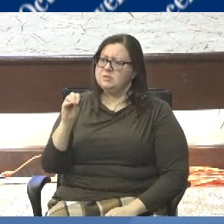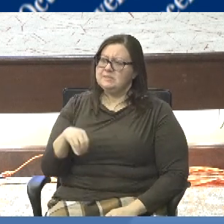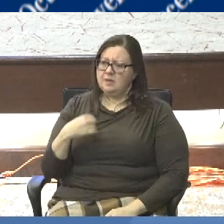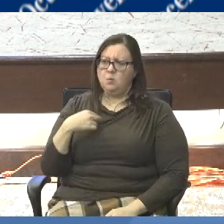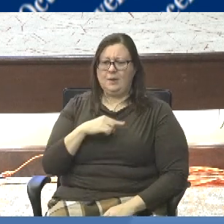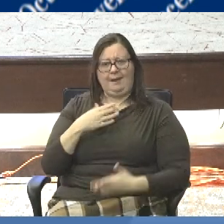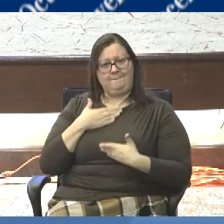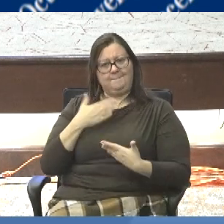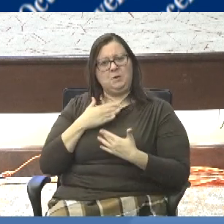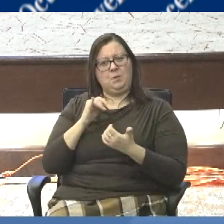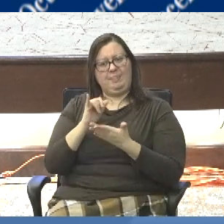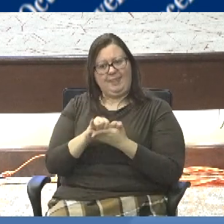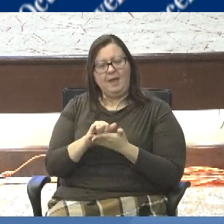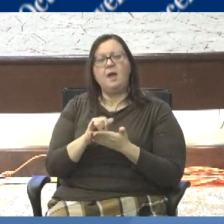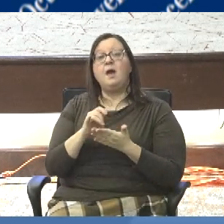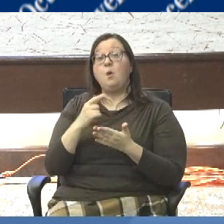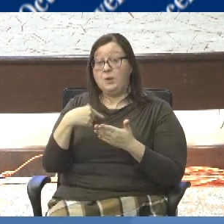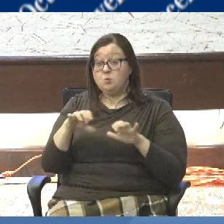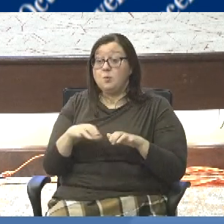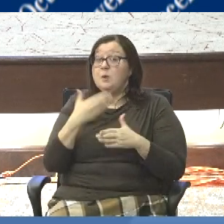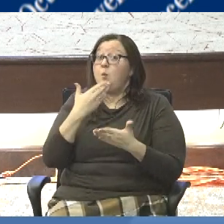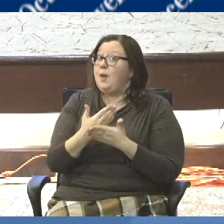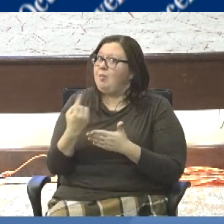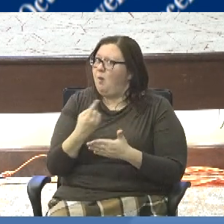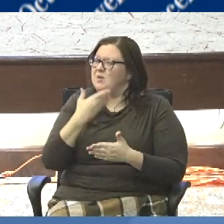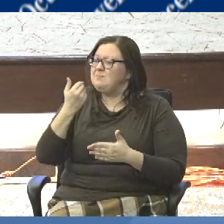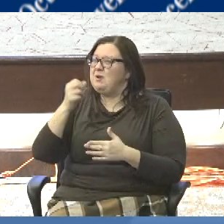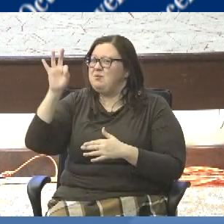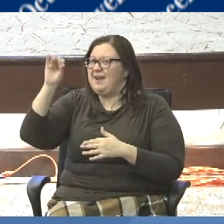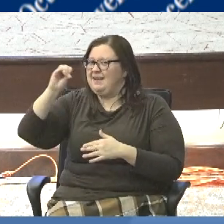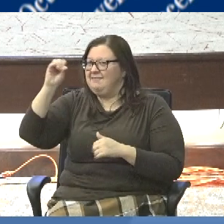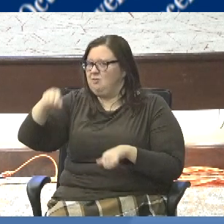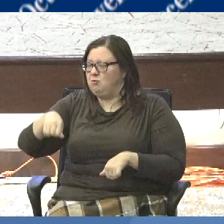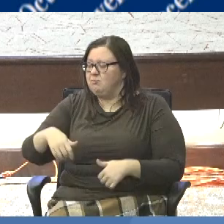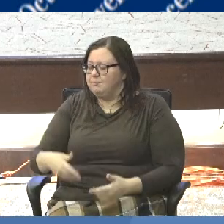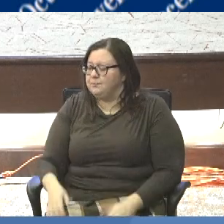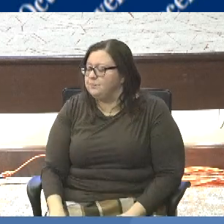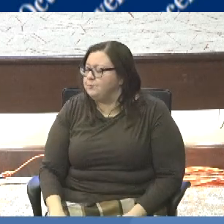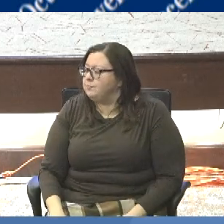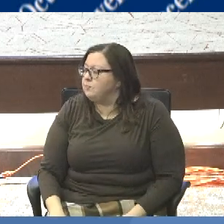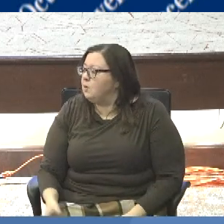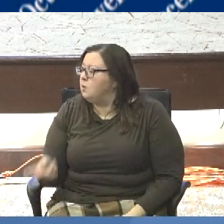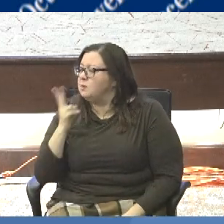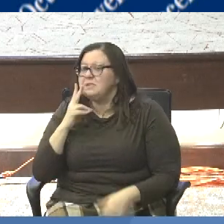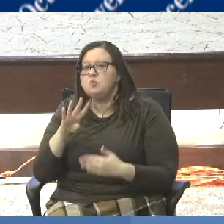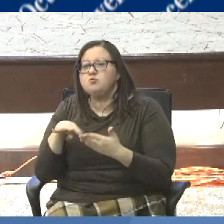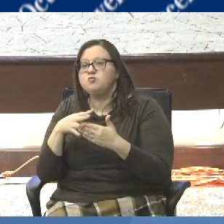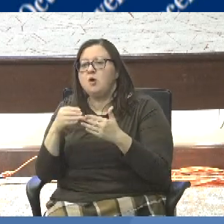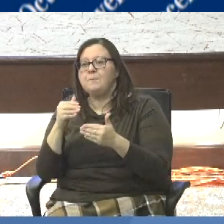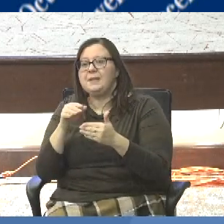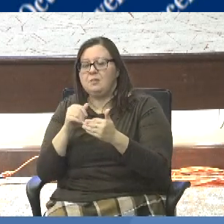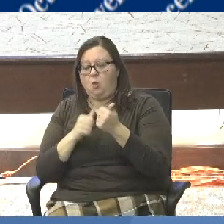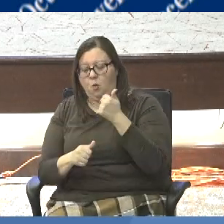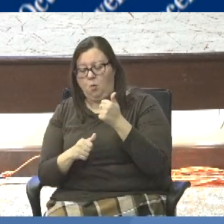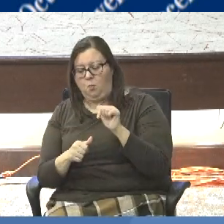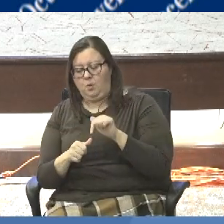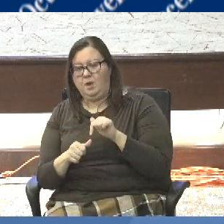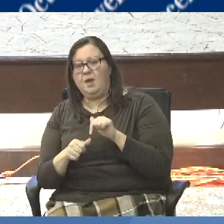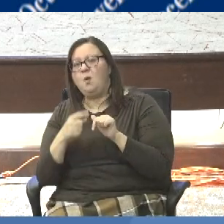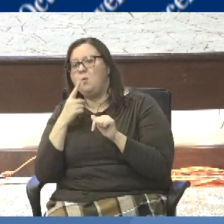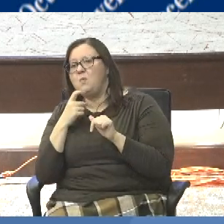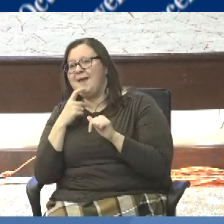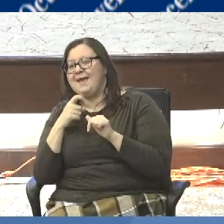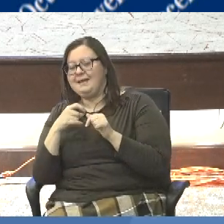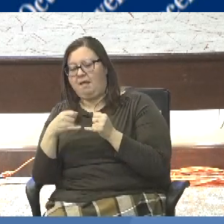are overall doing well, but again, we'll always strive for that 90 percentile. And then if you look at the chart just below it to visualize it again, the red